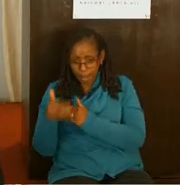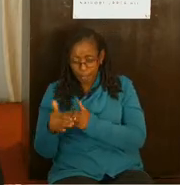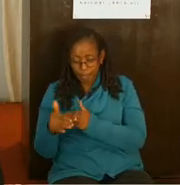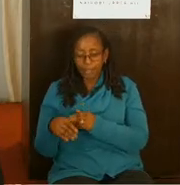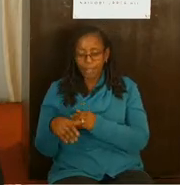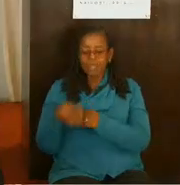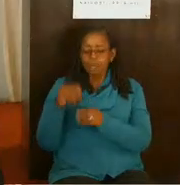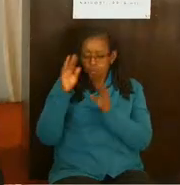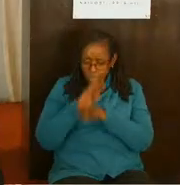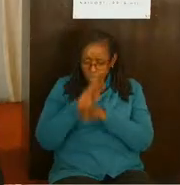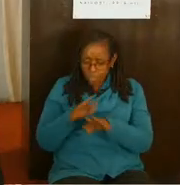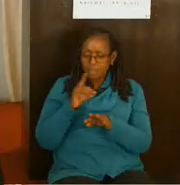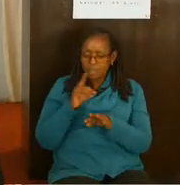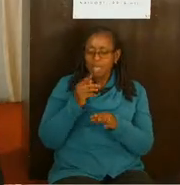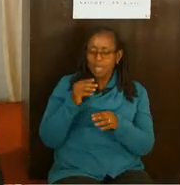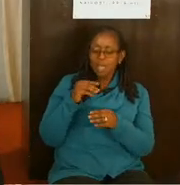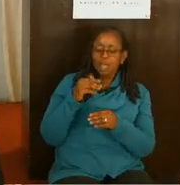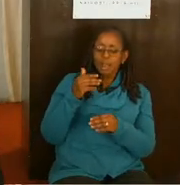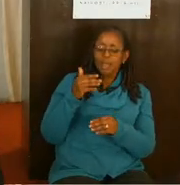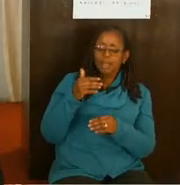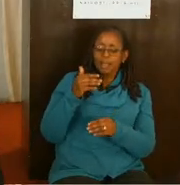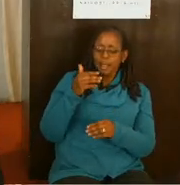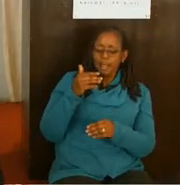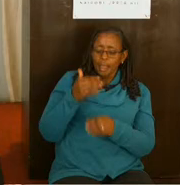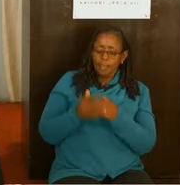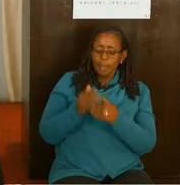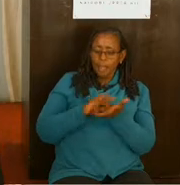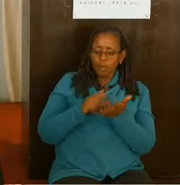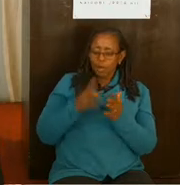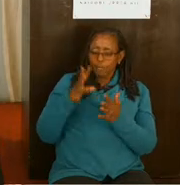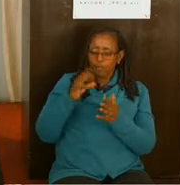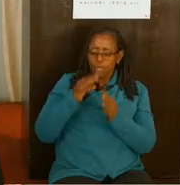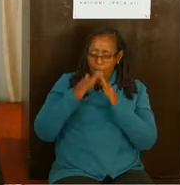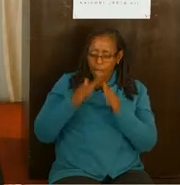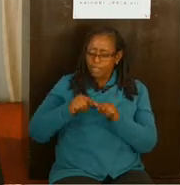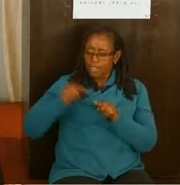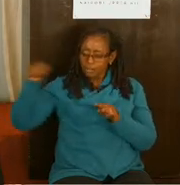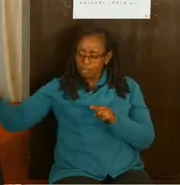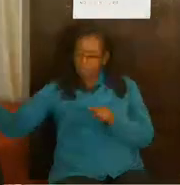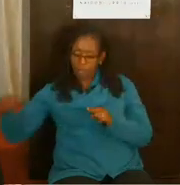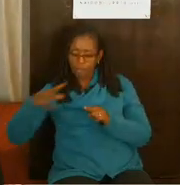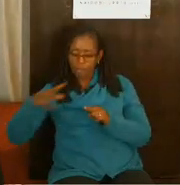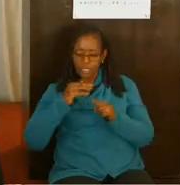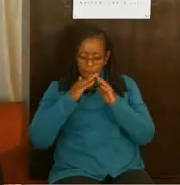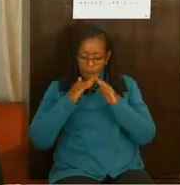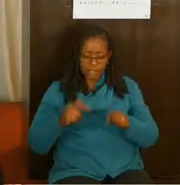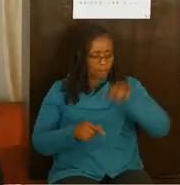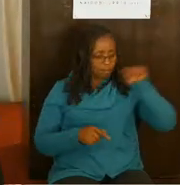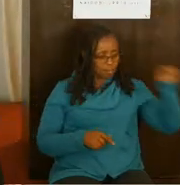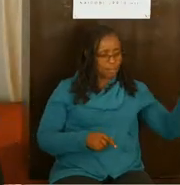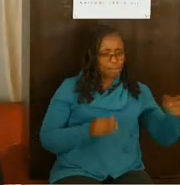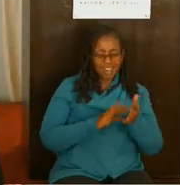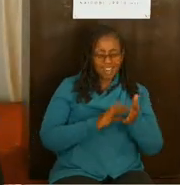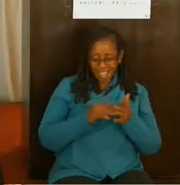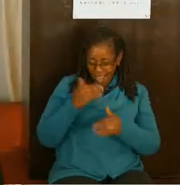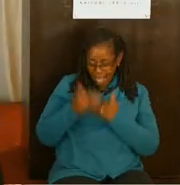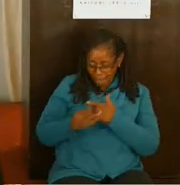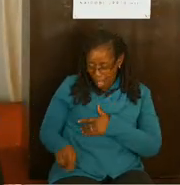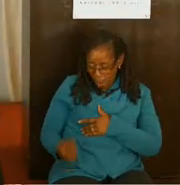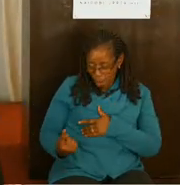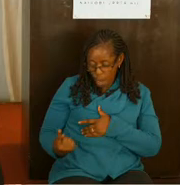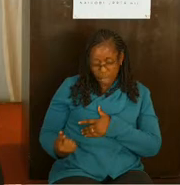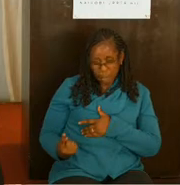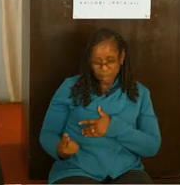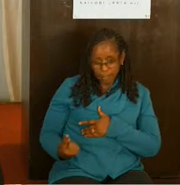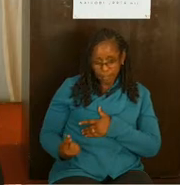Islam is actually 40 houses on this side 40 houses on the other side so you are not talking about that your immediate neighbor and